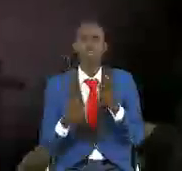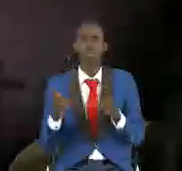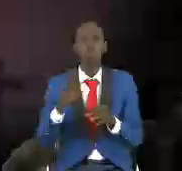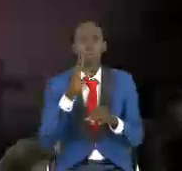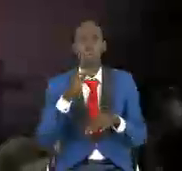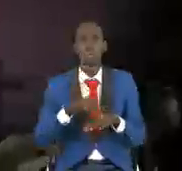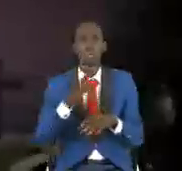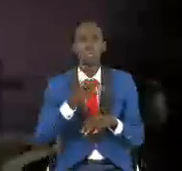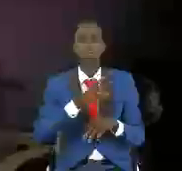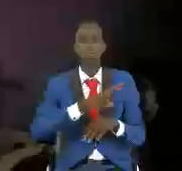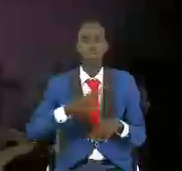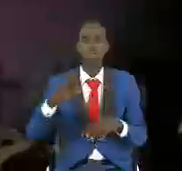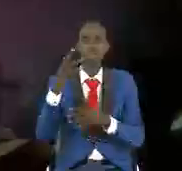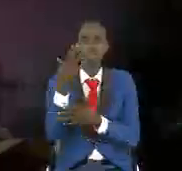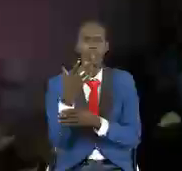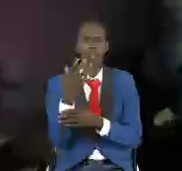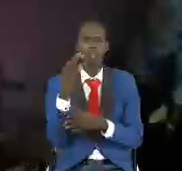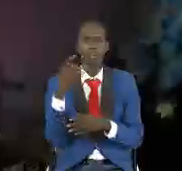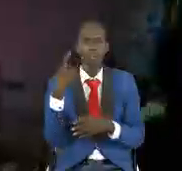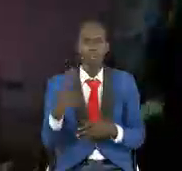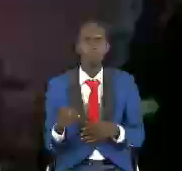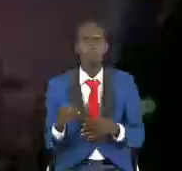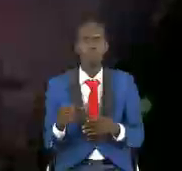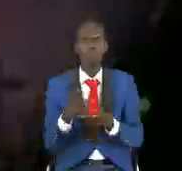stage and you are finished, can you please wave your hand?